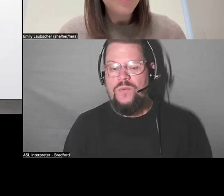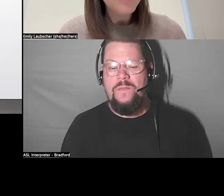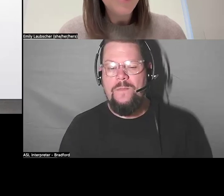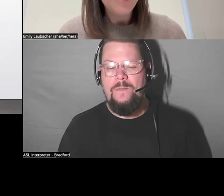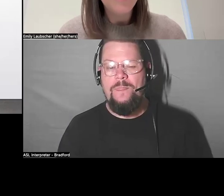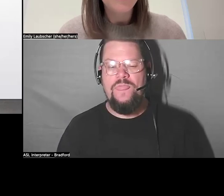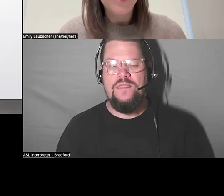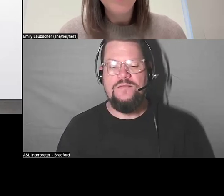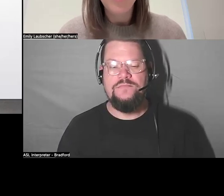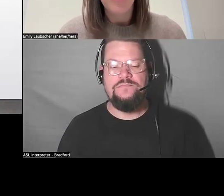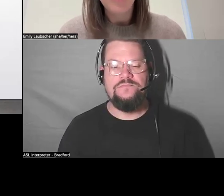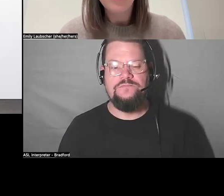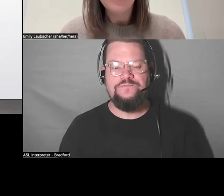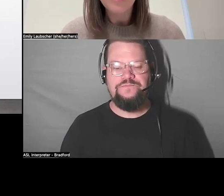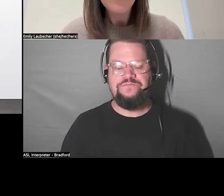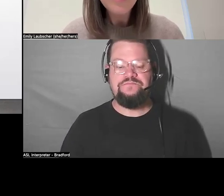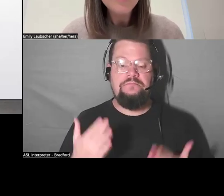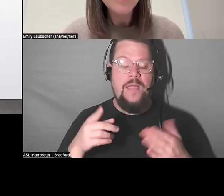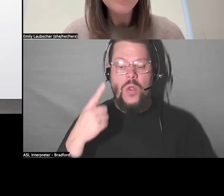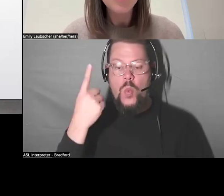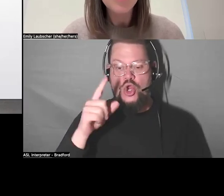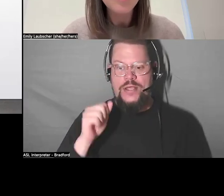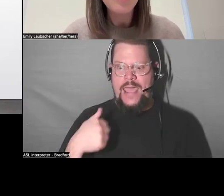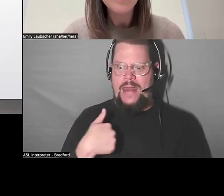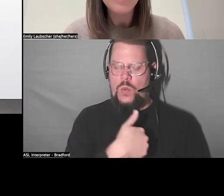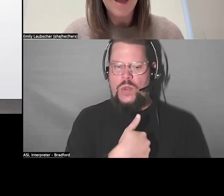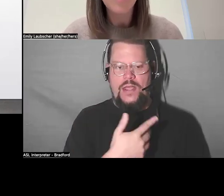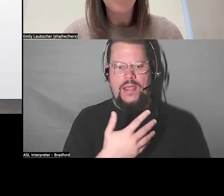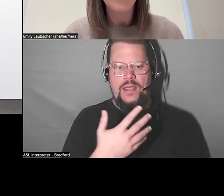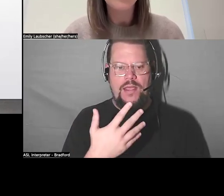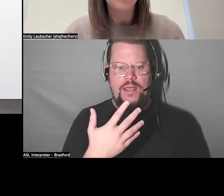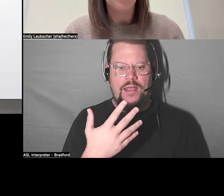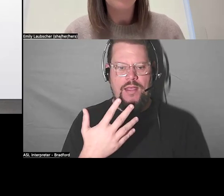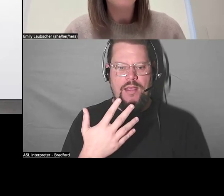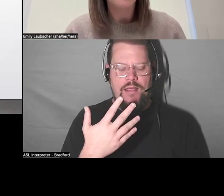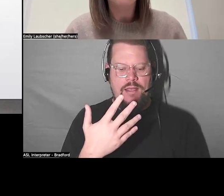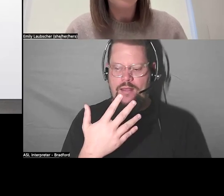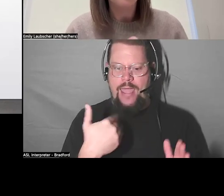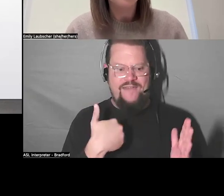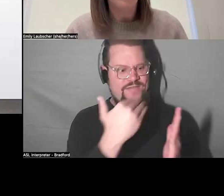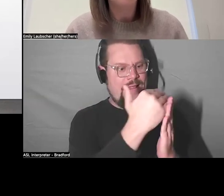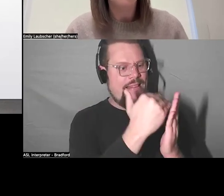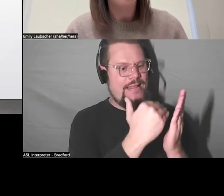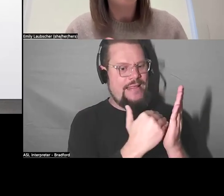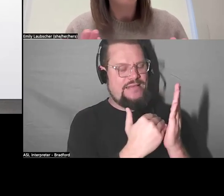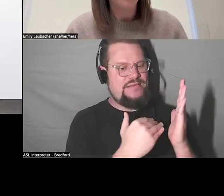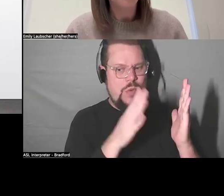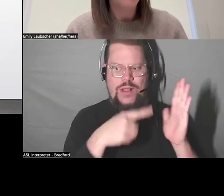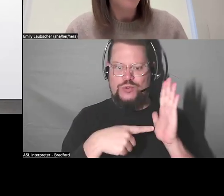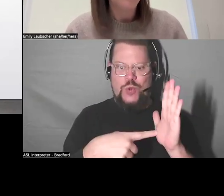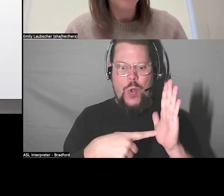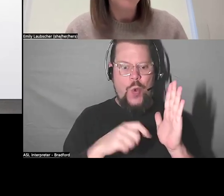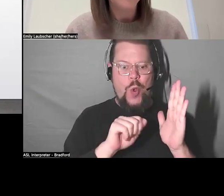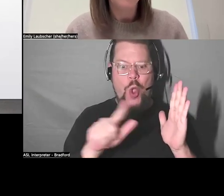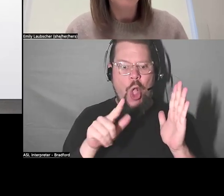So this might lead us to wonder, can these lists speak in any way to the words that are frequent, common, or important